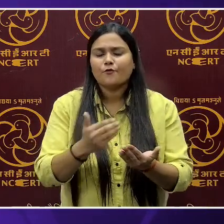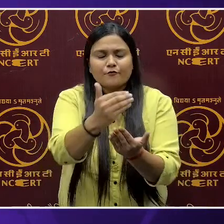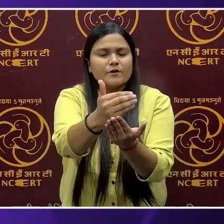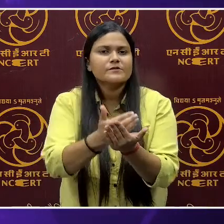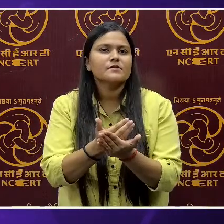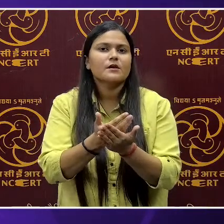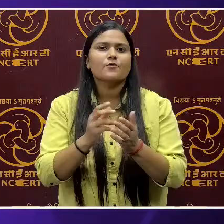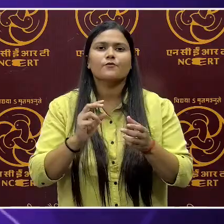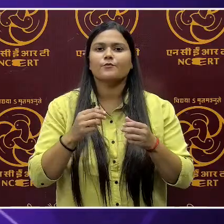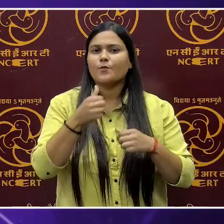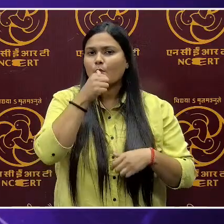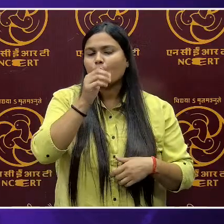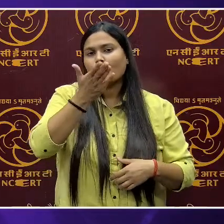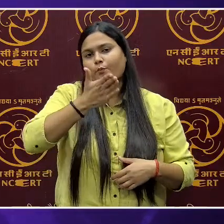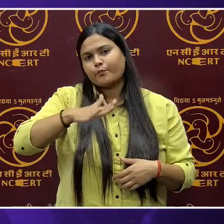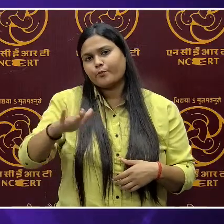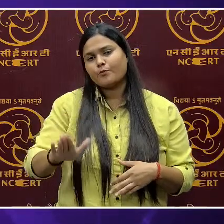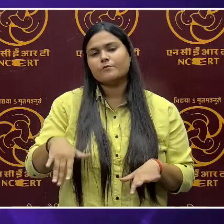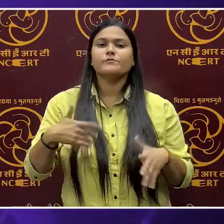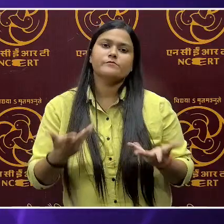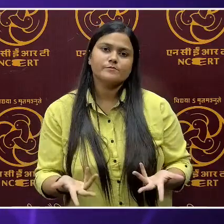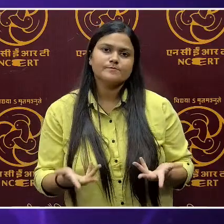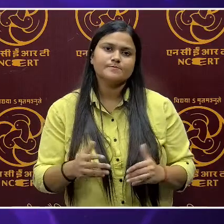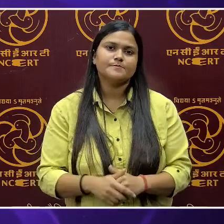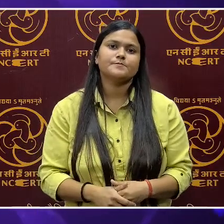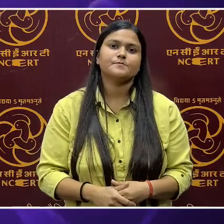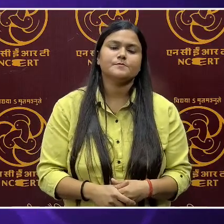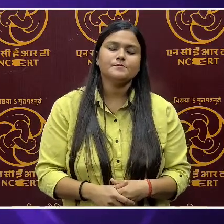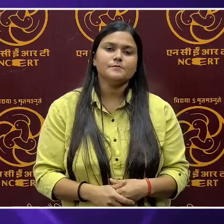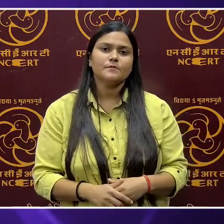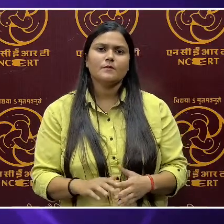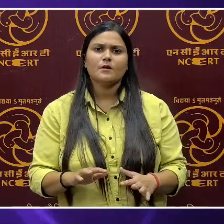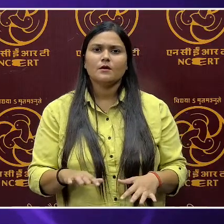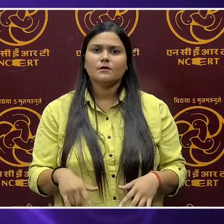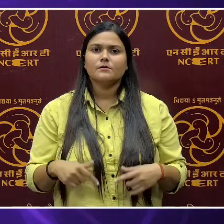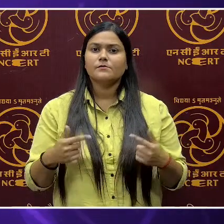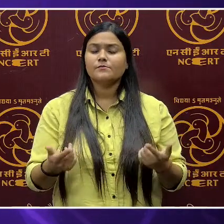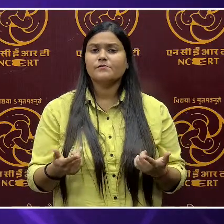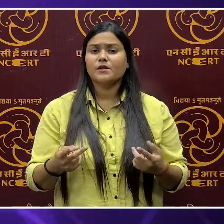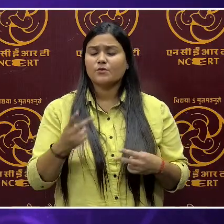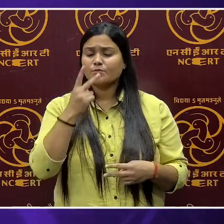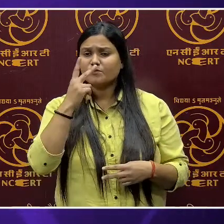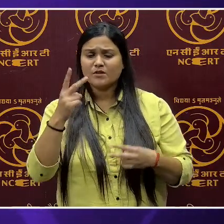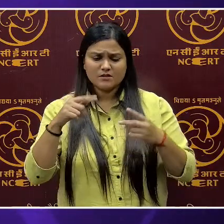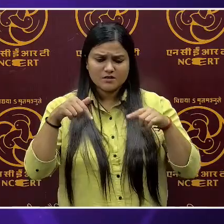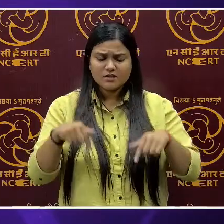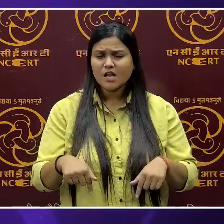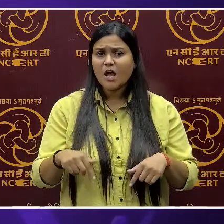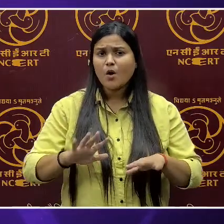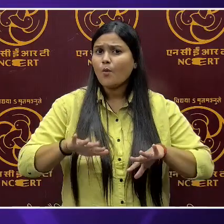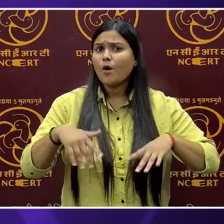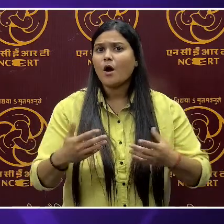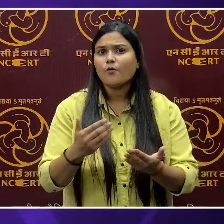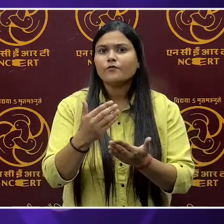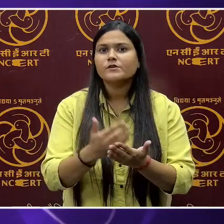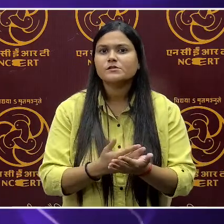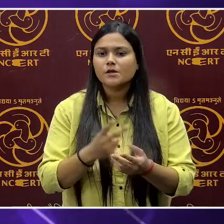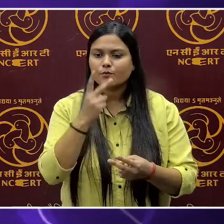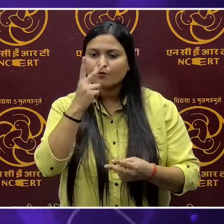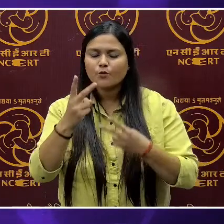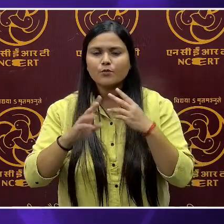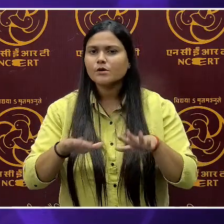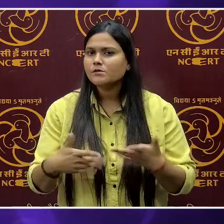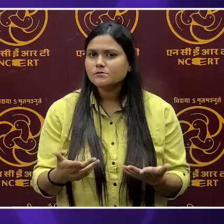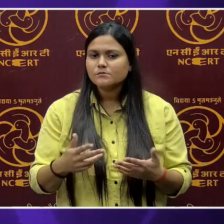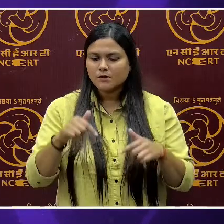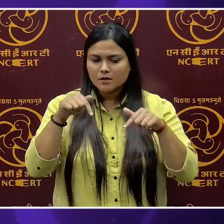now? Because we don't see any tankas anymore. So what are they called